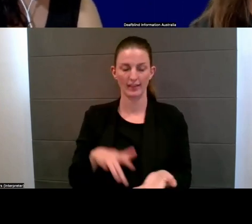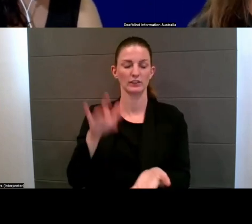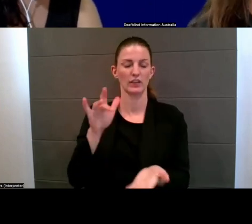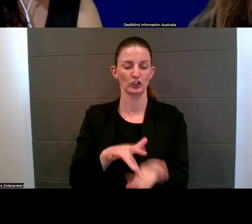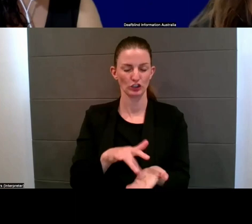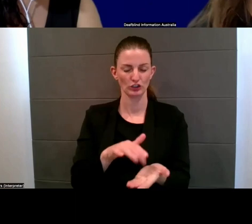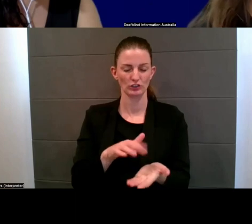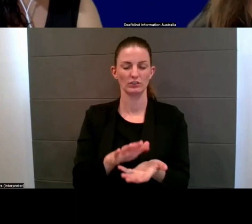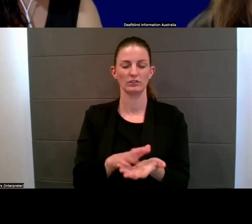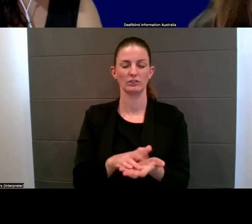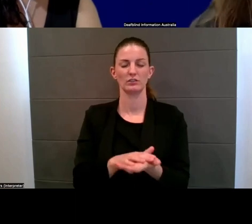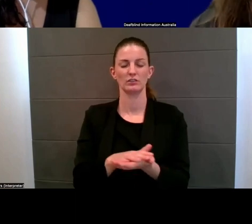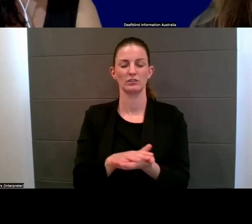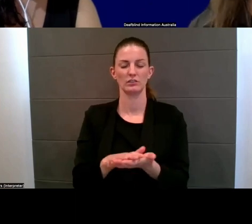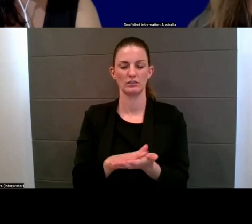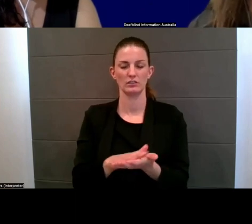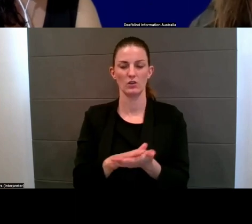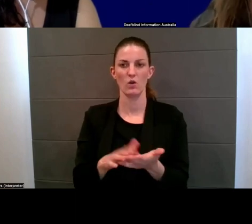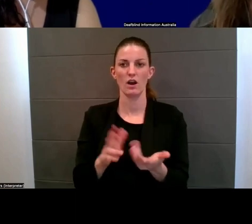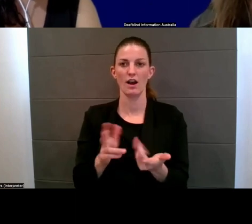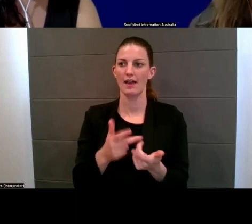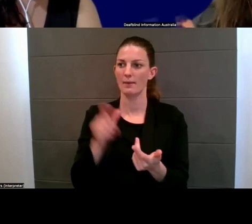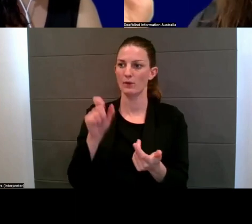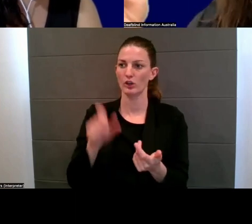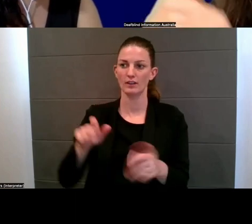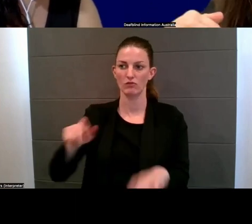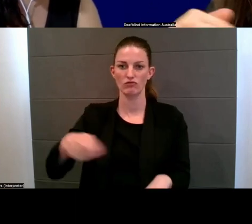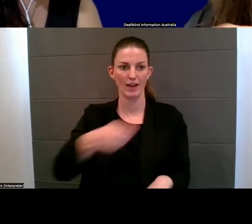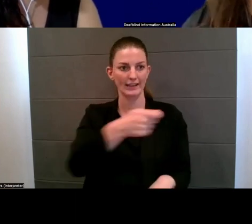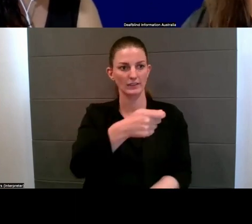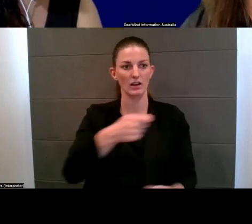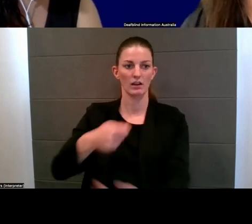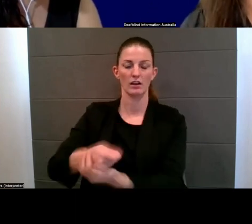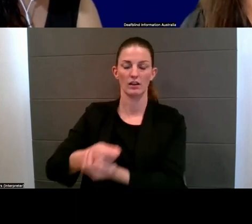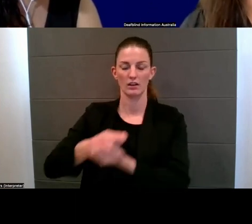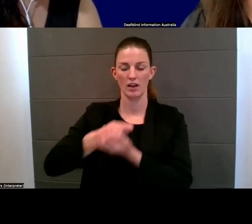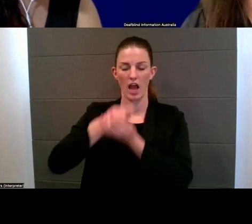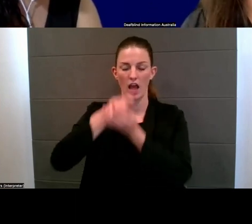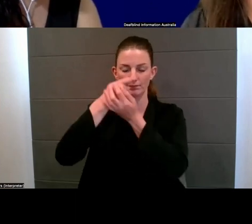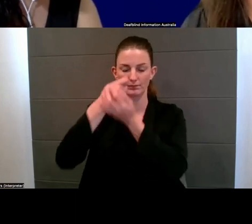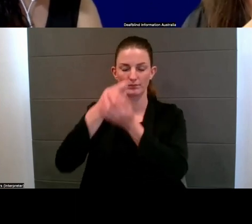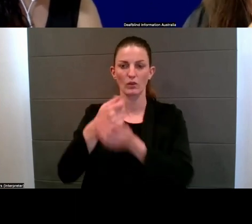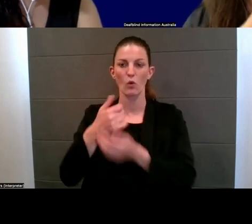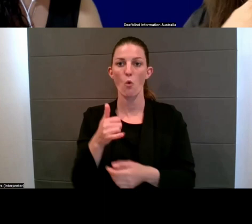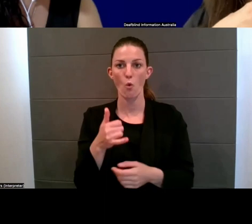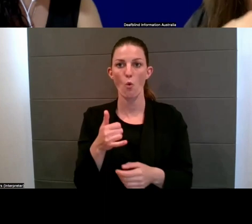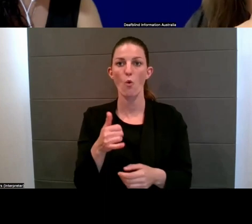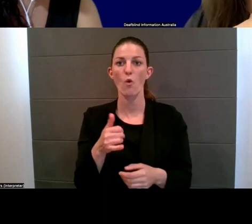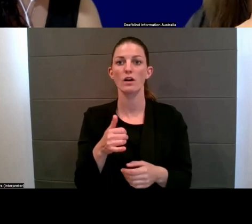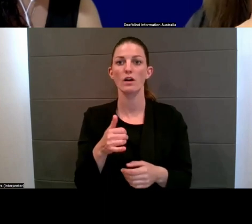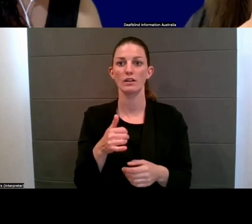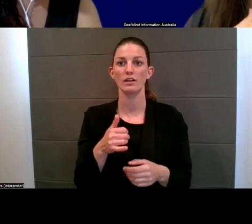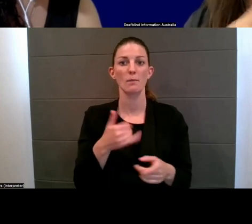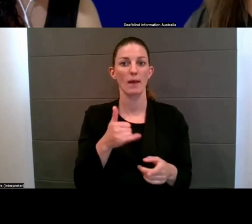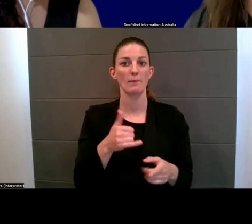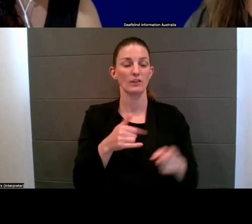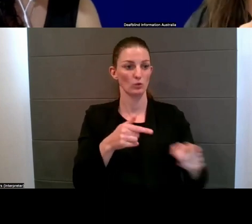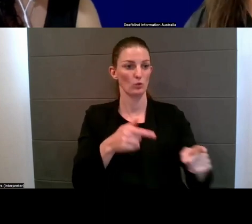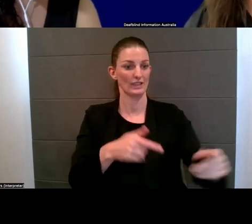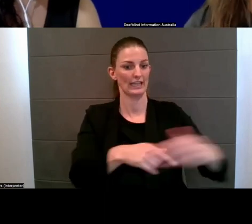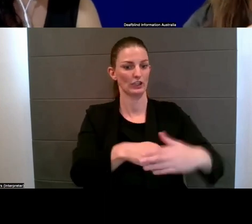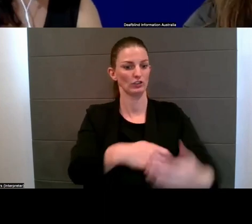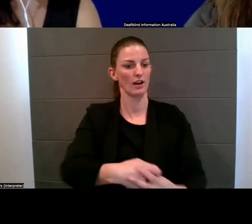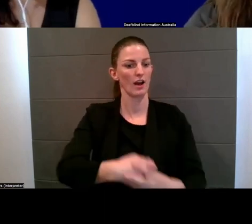of somebody else raising a spoon to their mouth or following somebody else's hand to their own face to